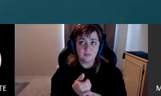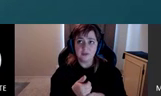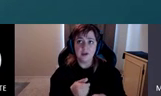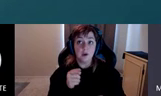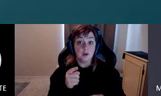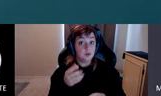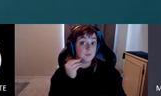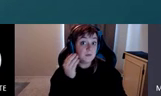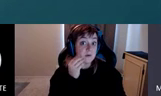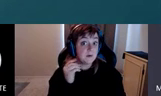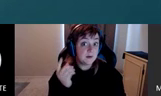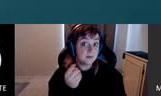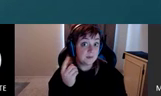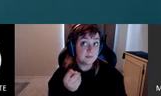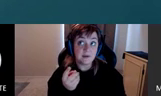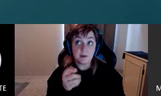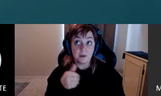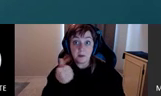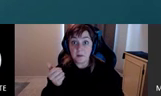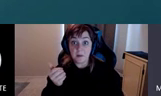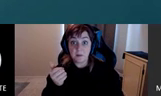before,